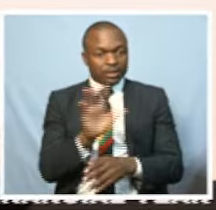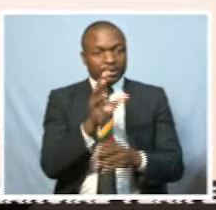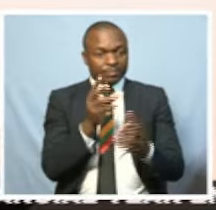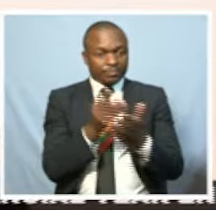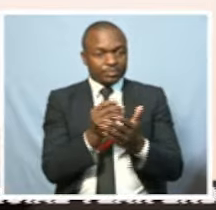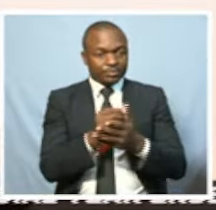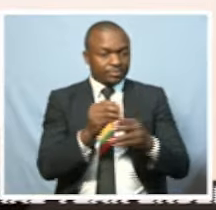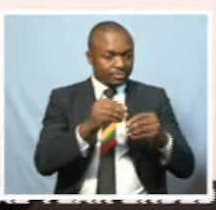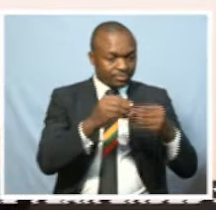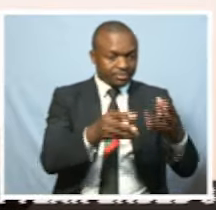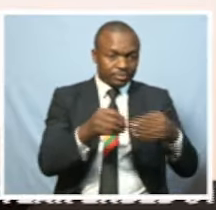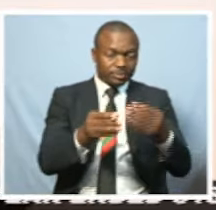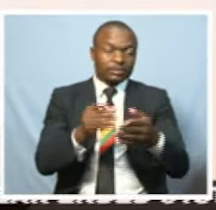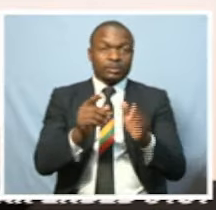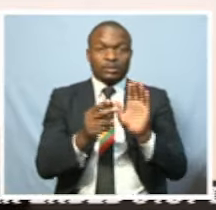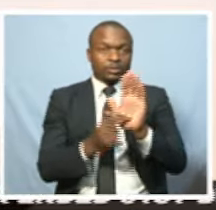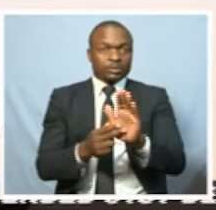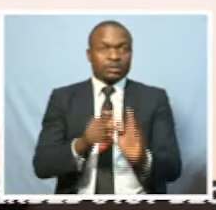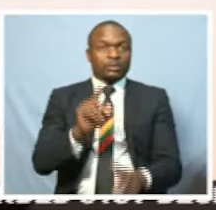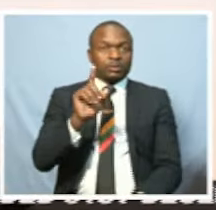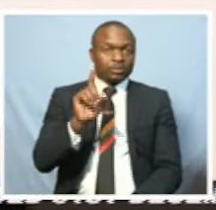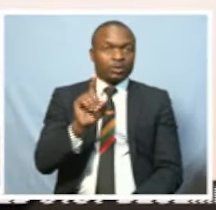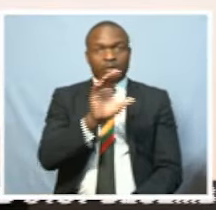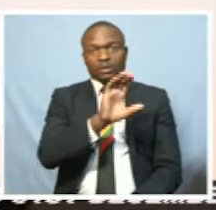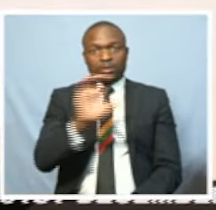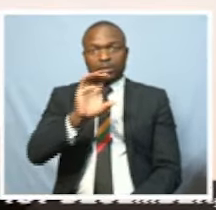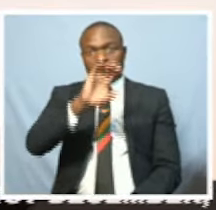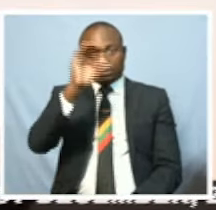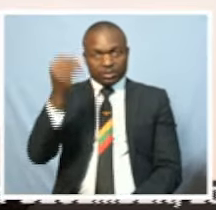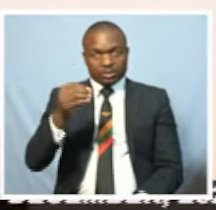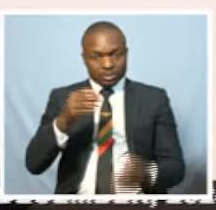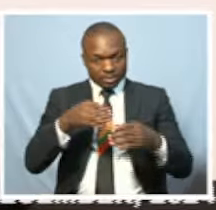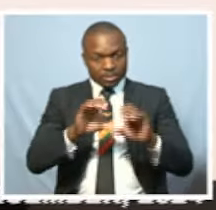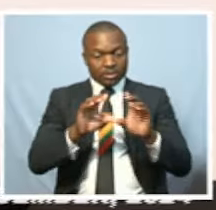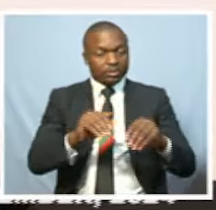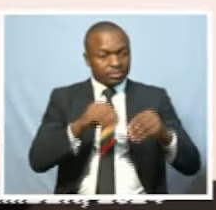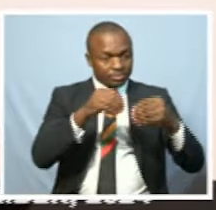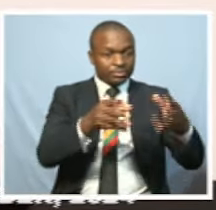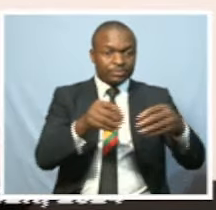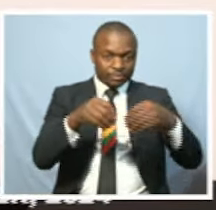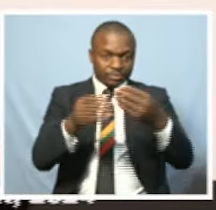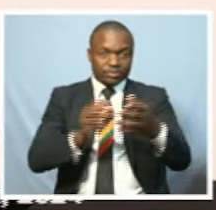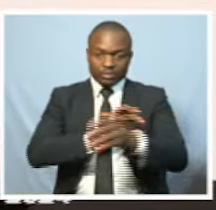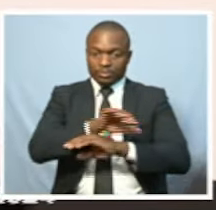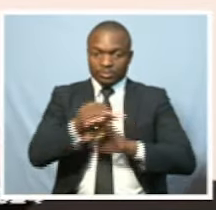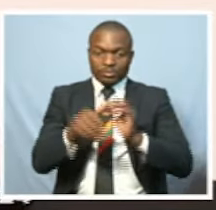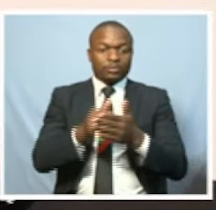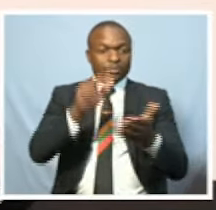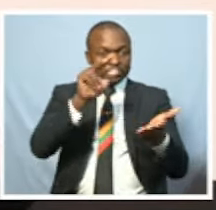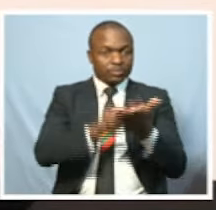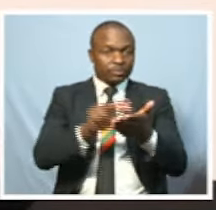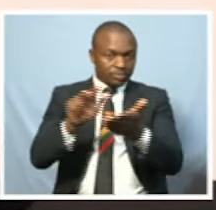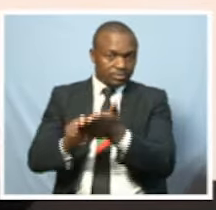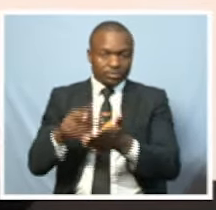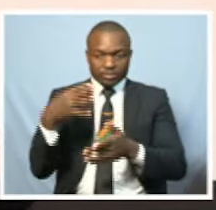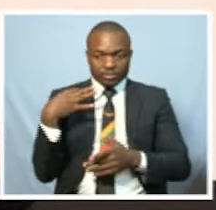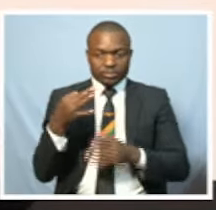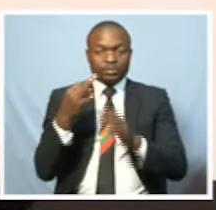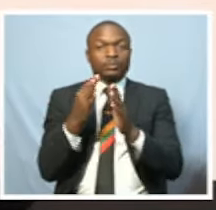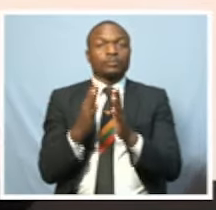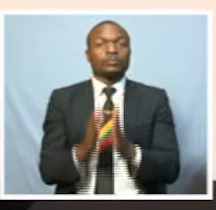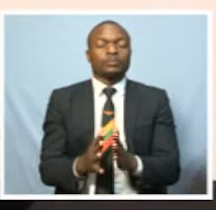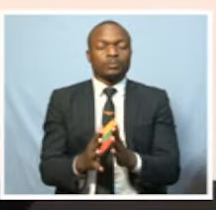disbursed, representing 100%, and we will continue disbursements to all approved applicants within,